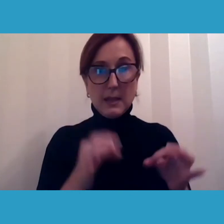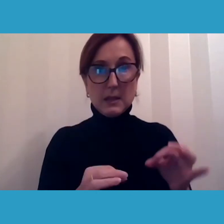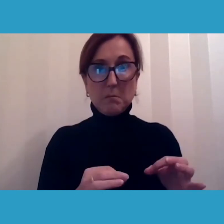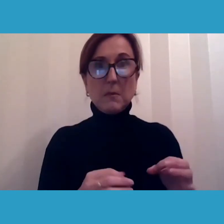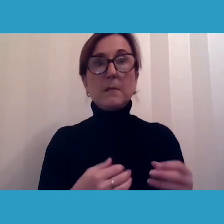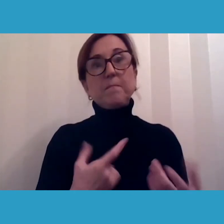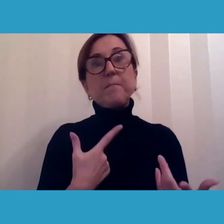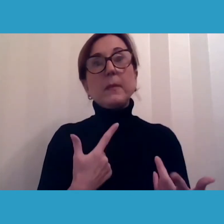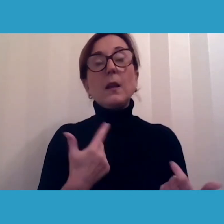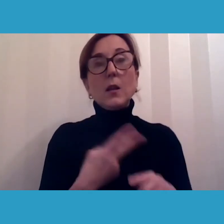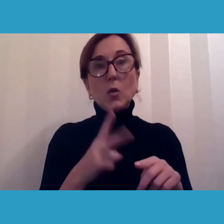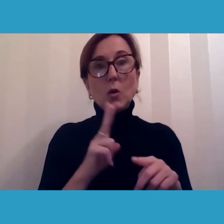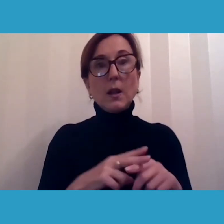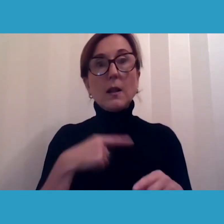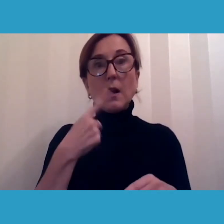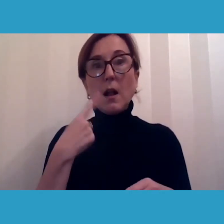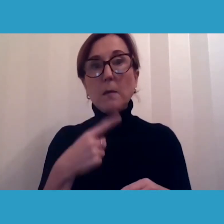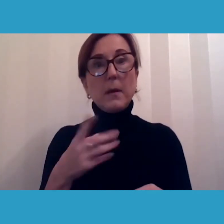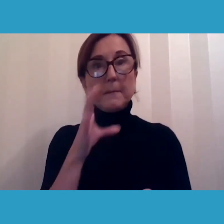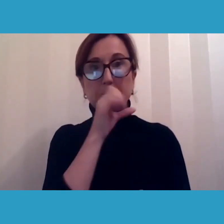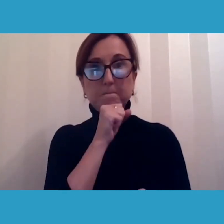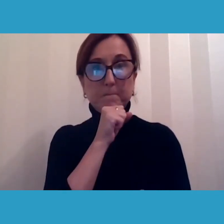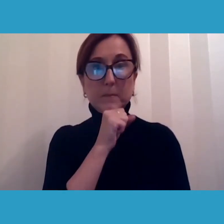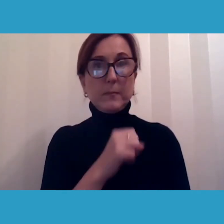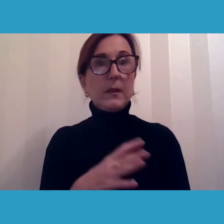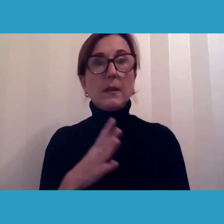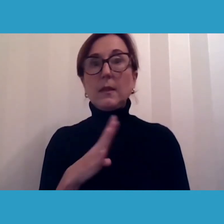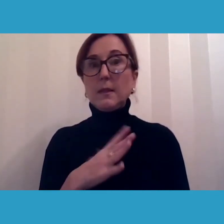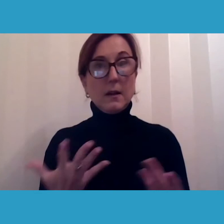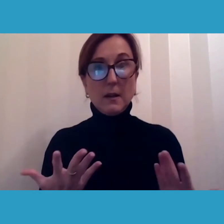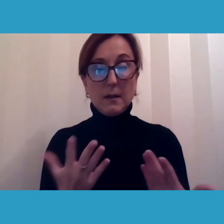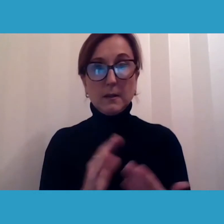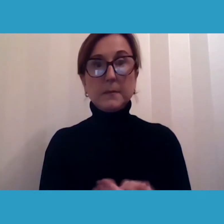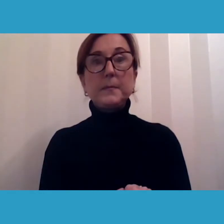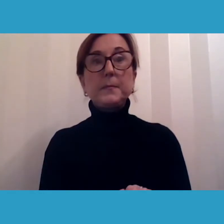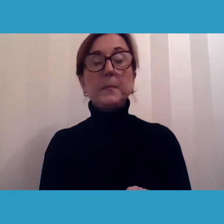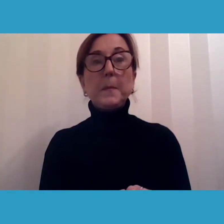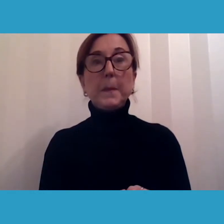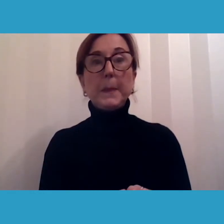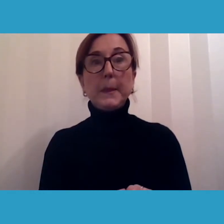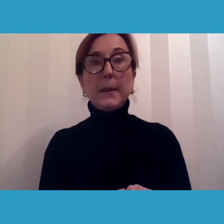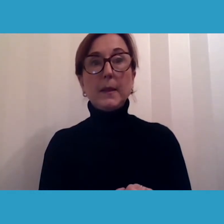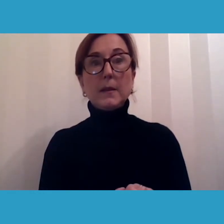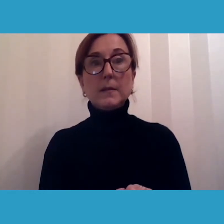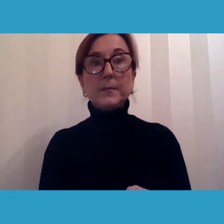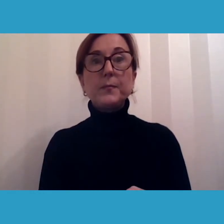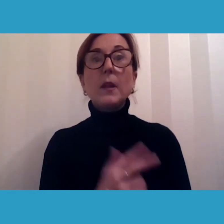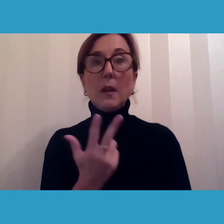to, because as the police officer has said, the